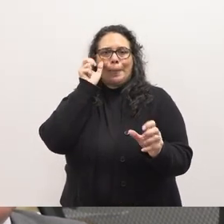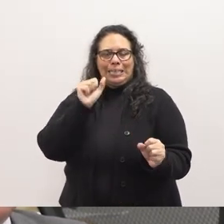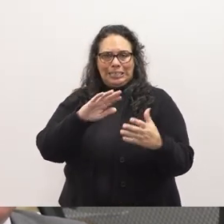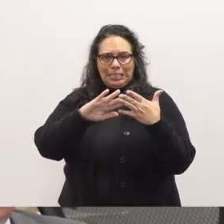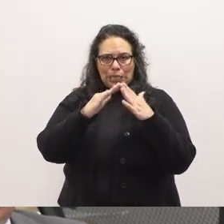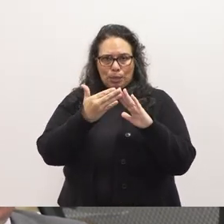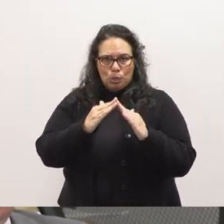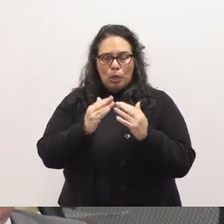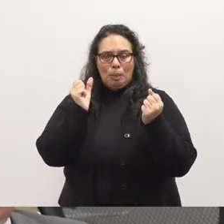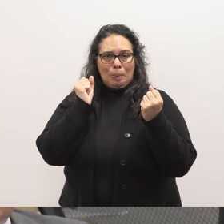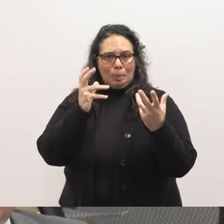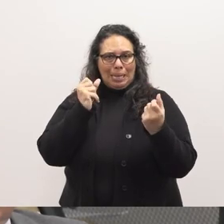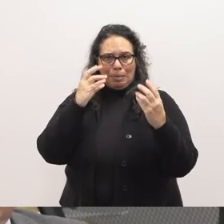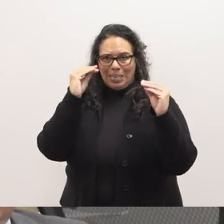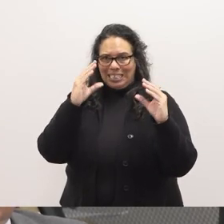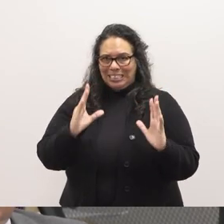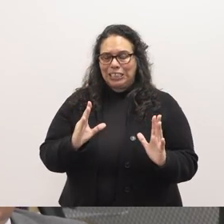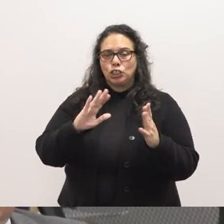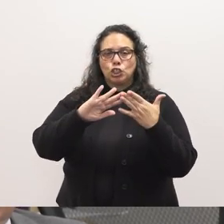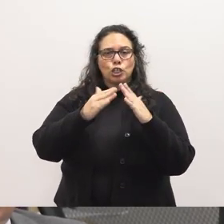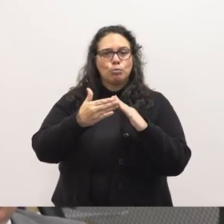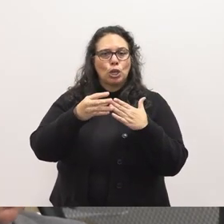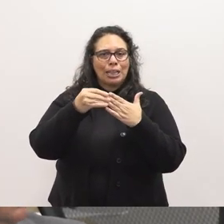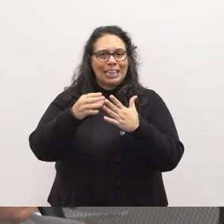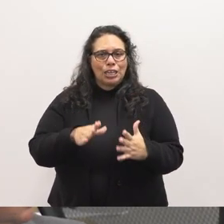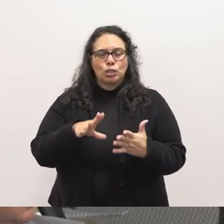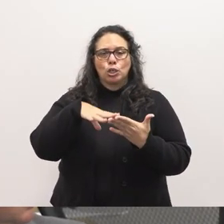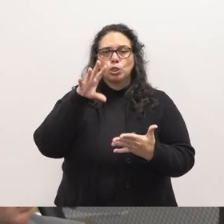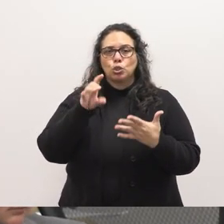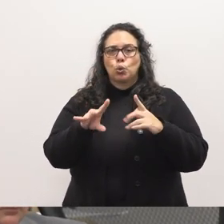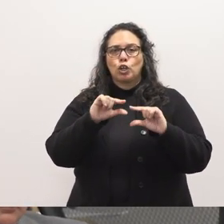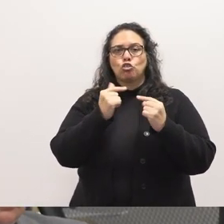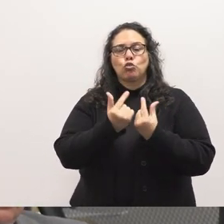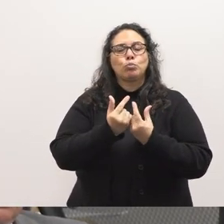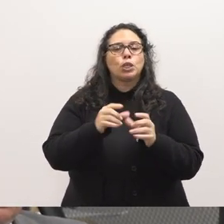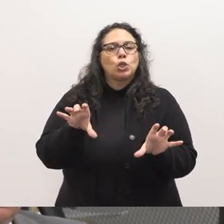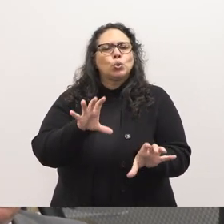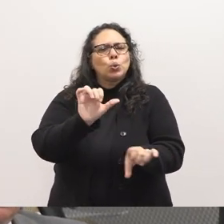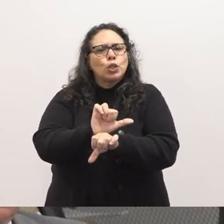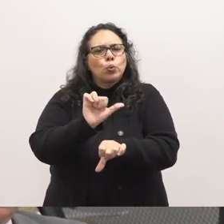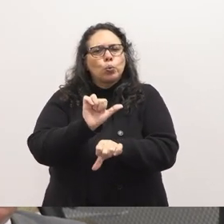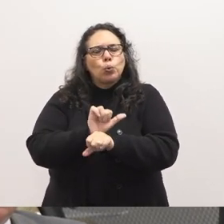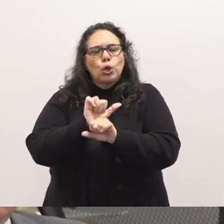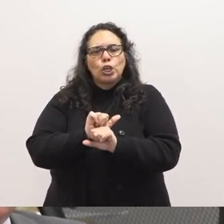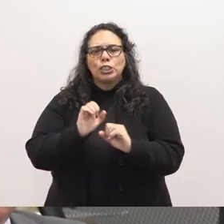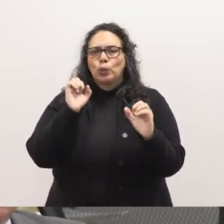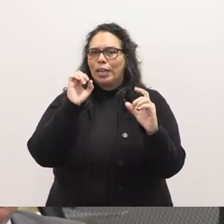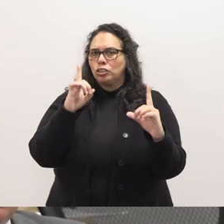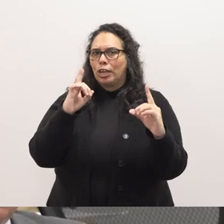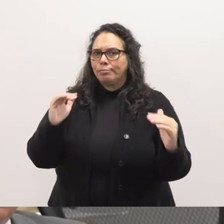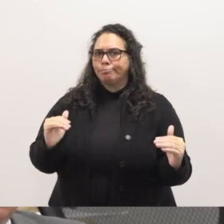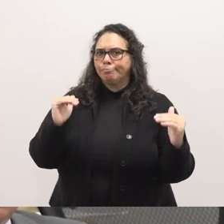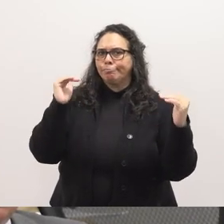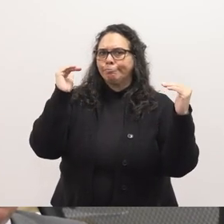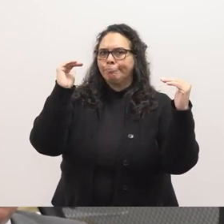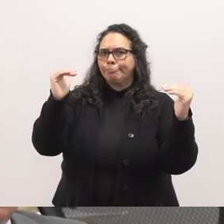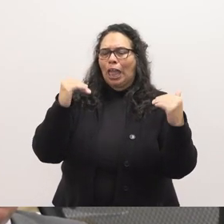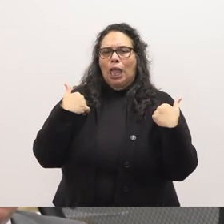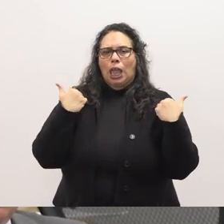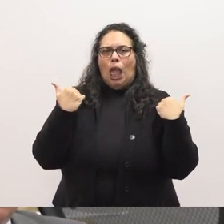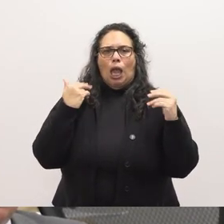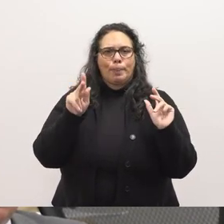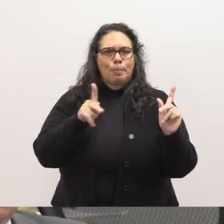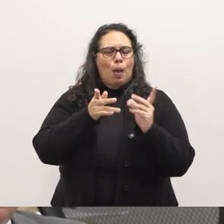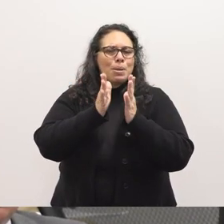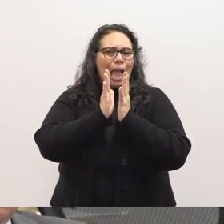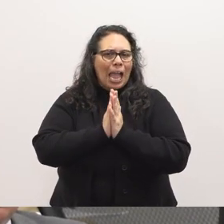community with many teachers, community leaders, and student groups doing the work to educate and elevate our young people. I'm asking that you